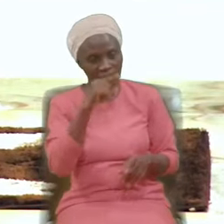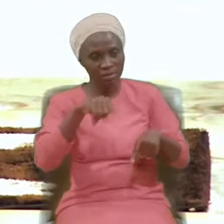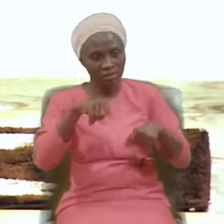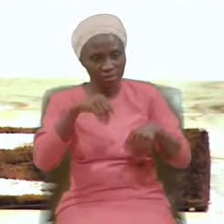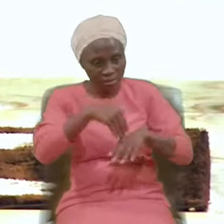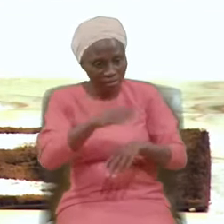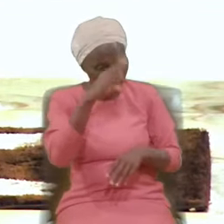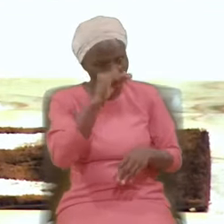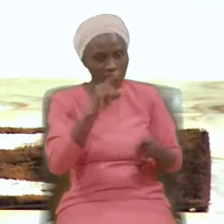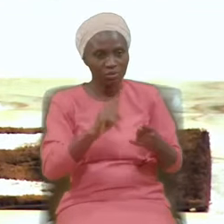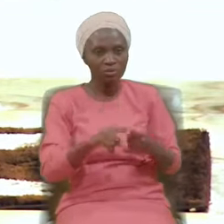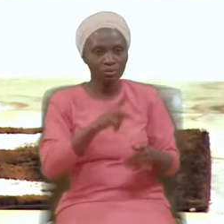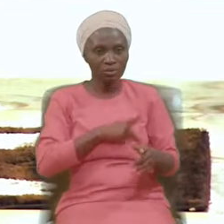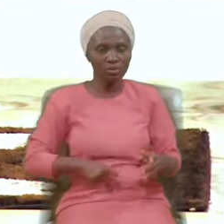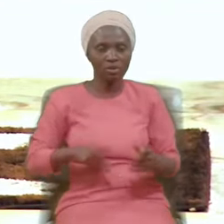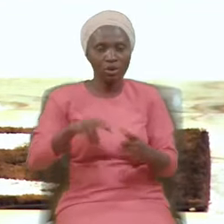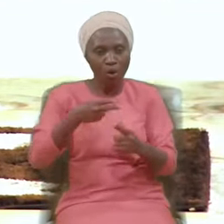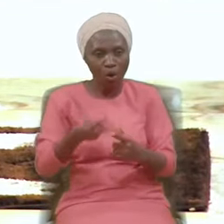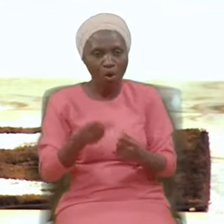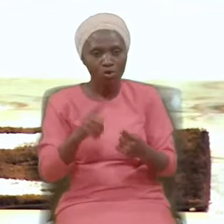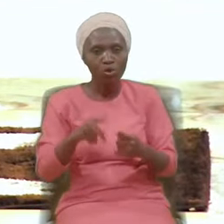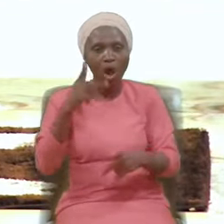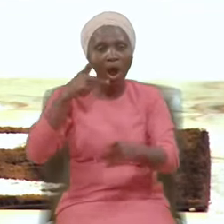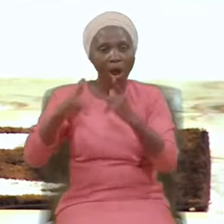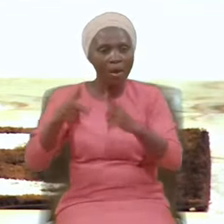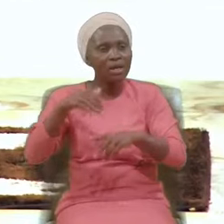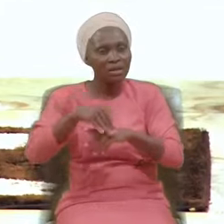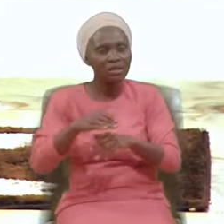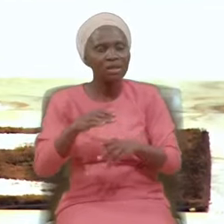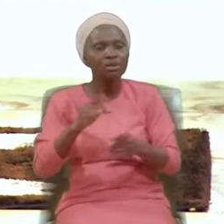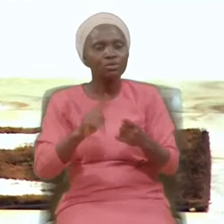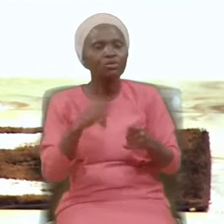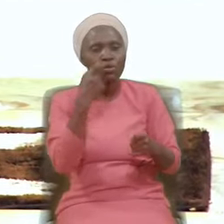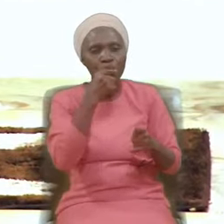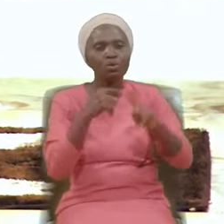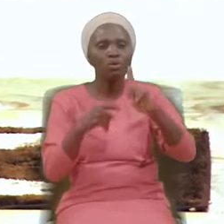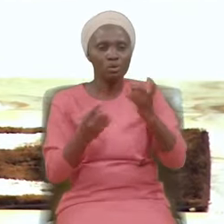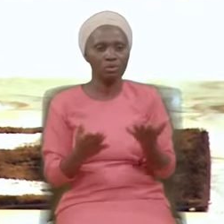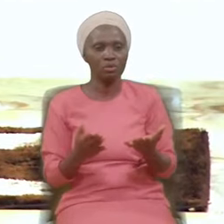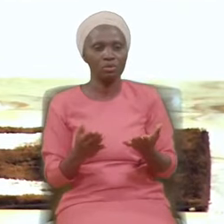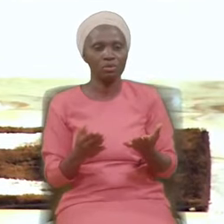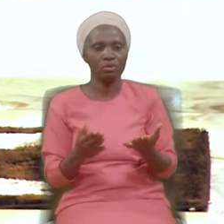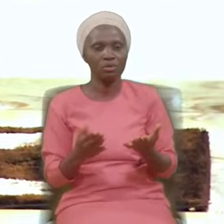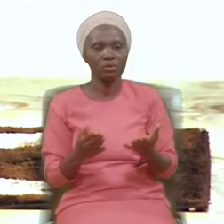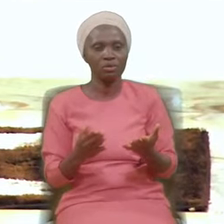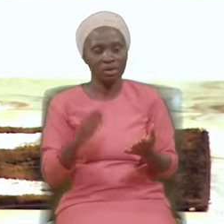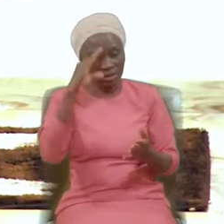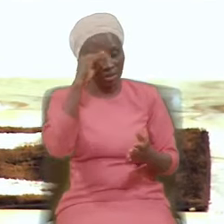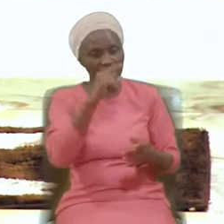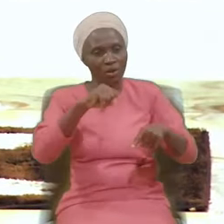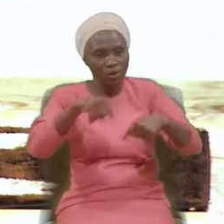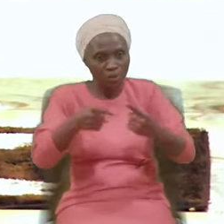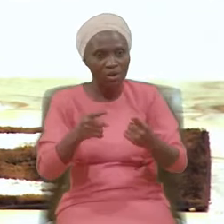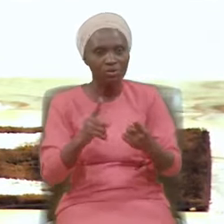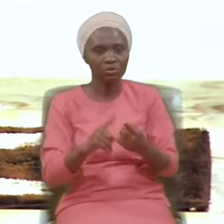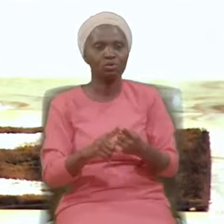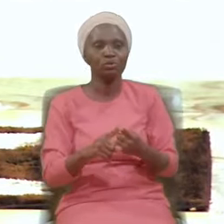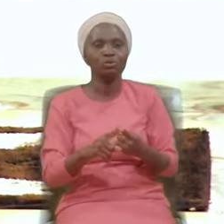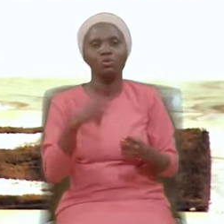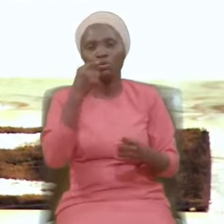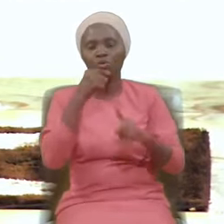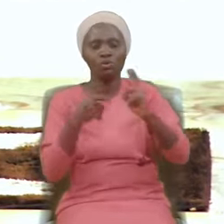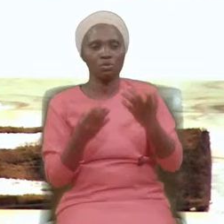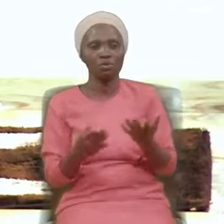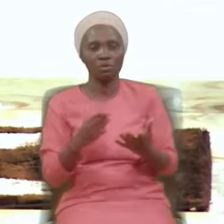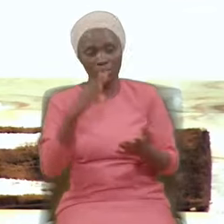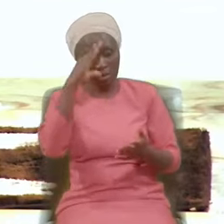Let me hear you. And then he went to who? He made a mistake. But